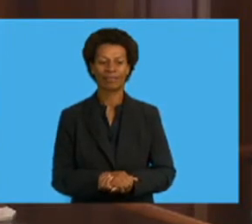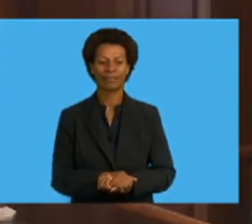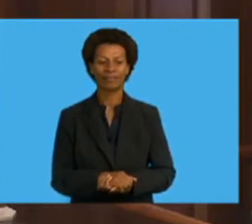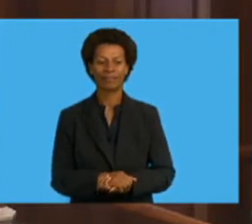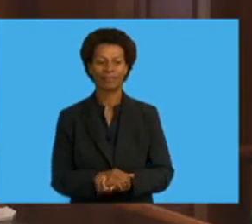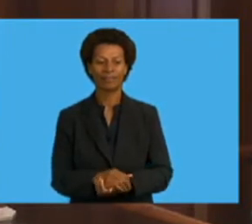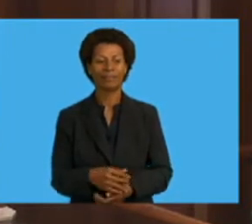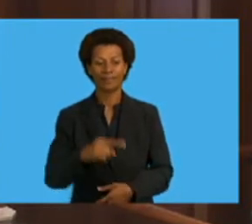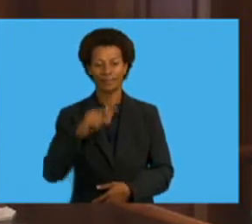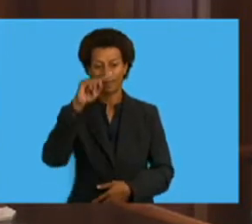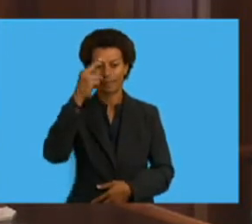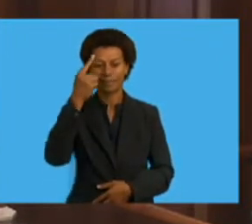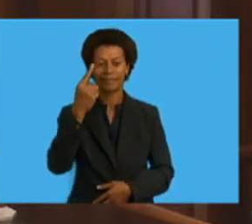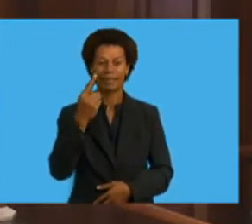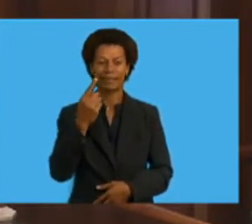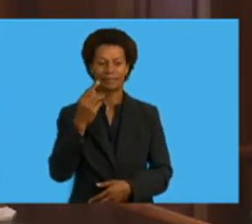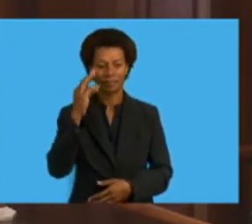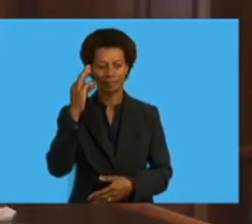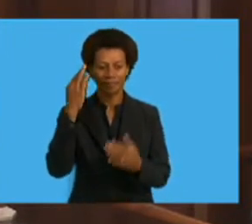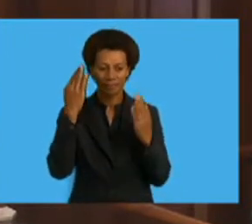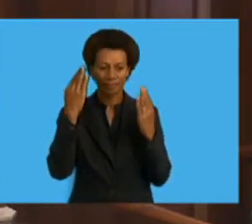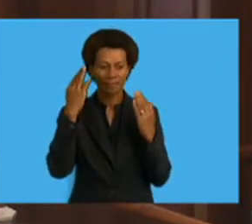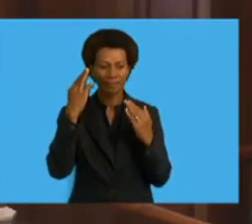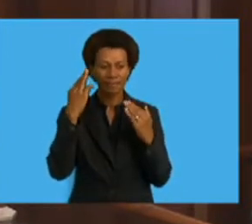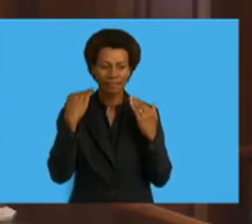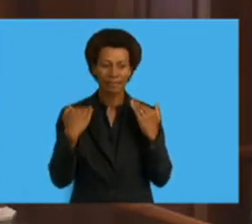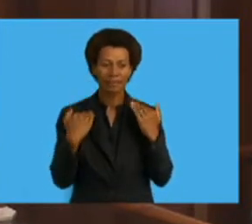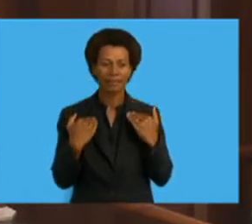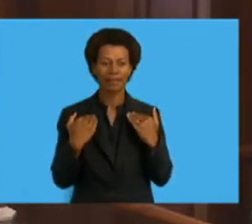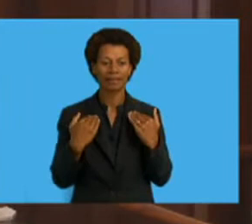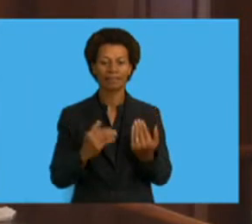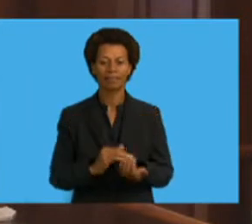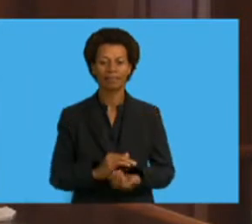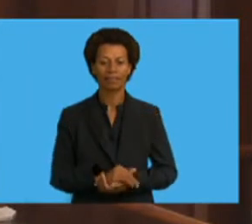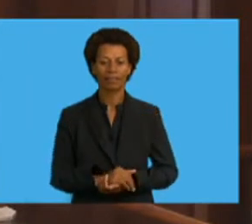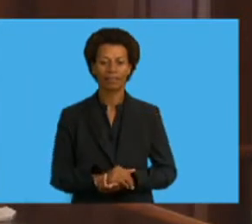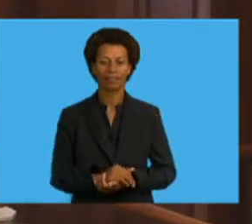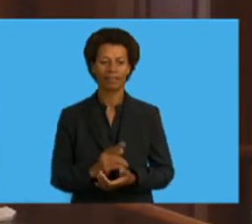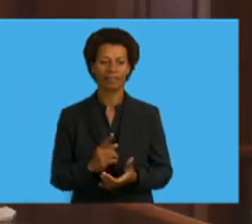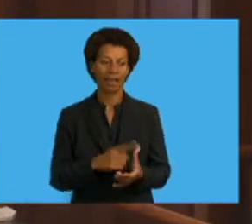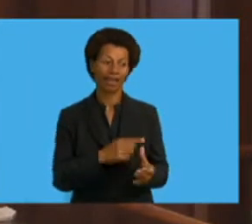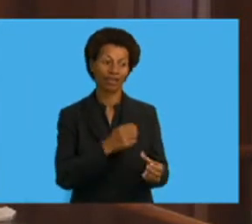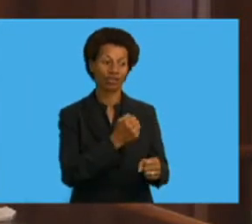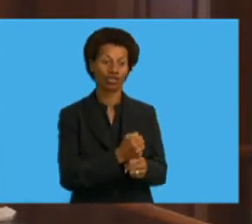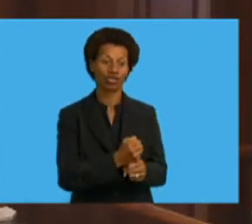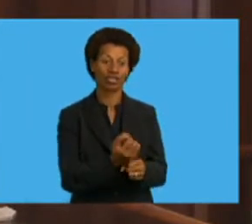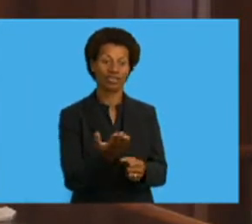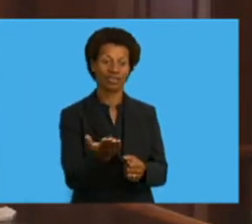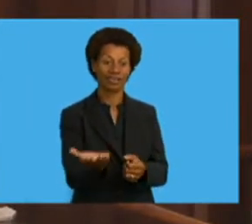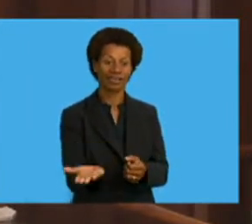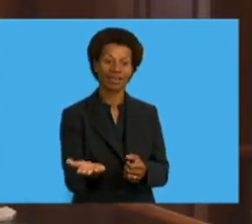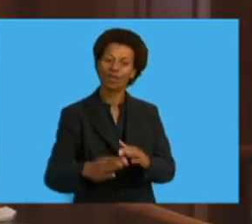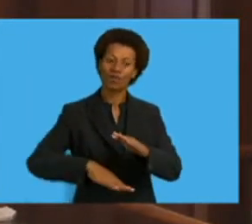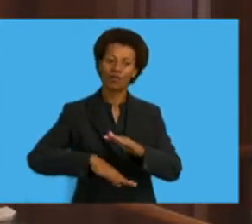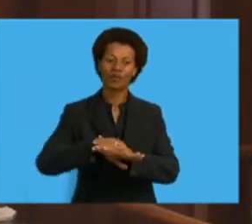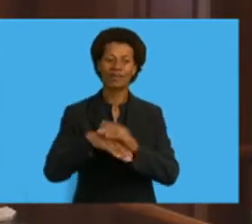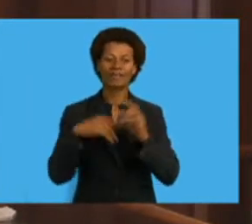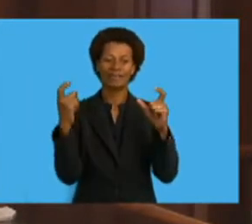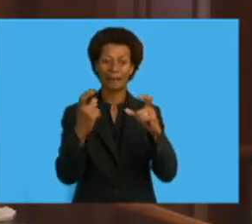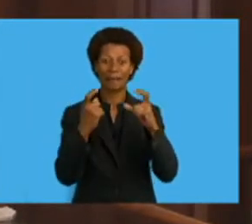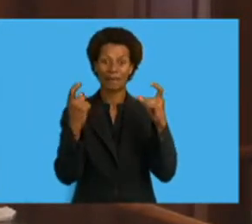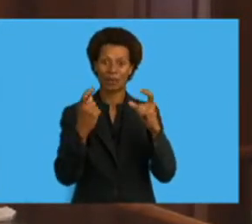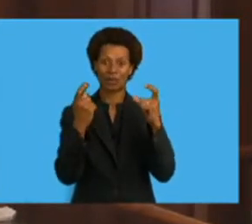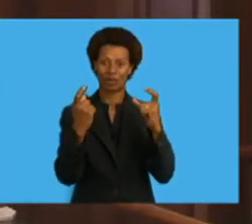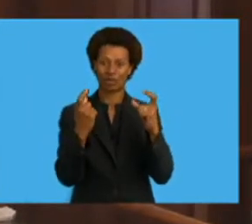I understand, Madam Speaker, the Attorney General was full of celebration because of the two